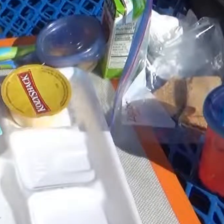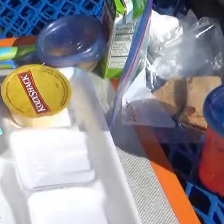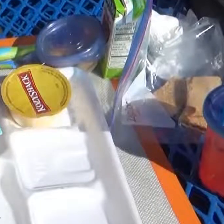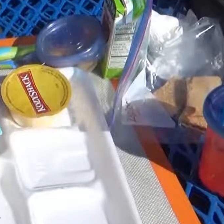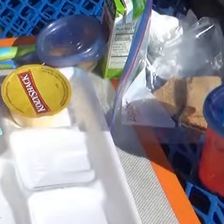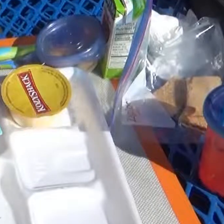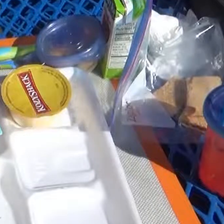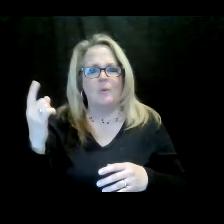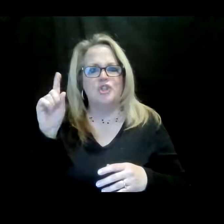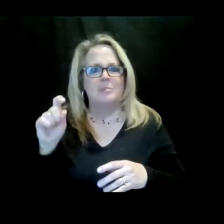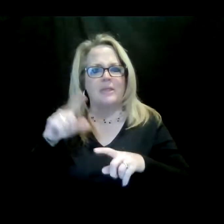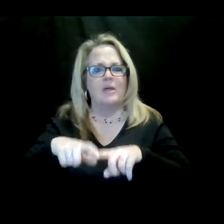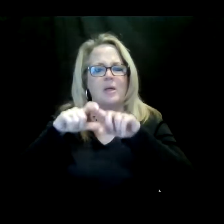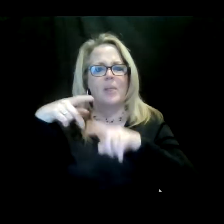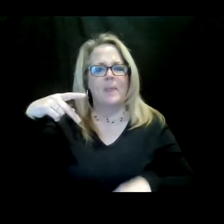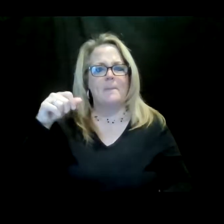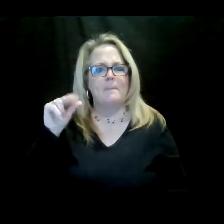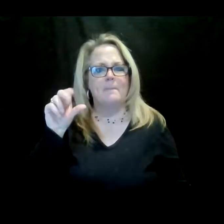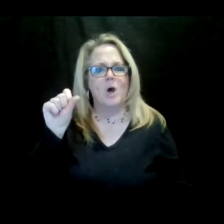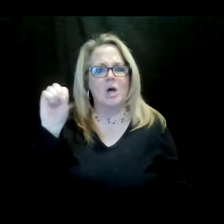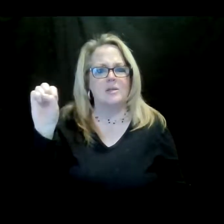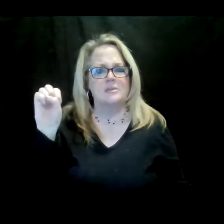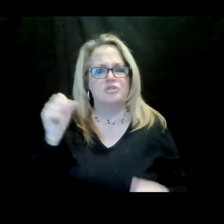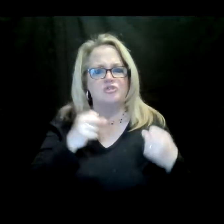should be the pause strategy, sorry.